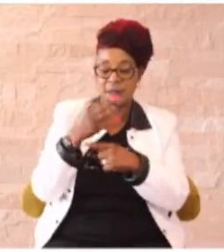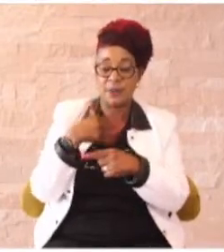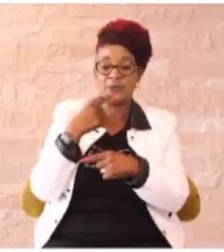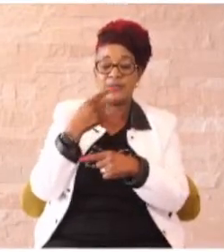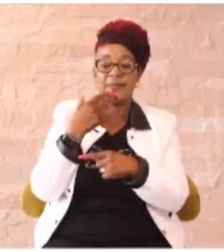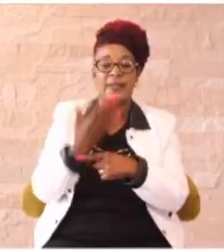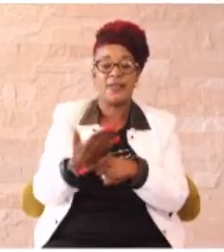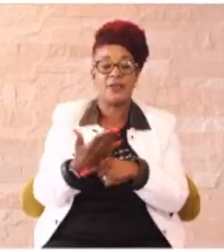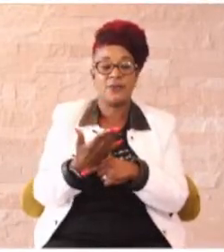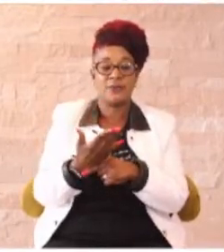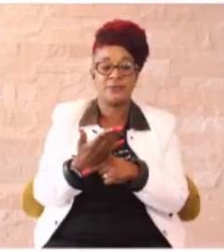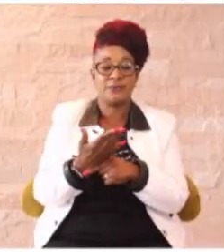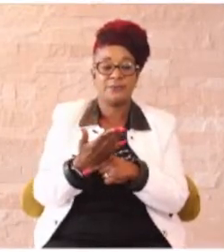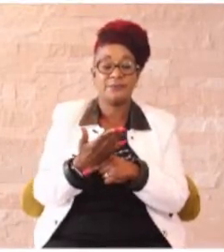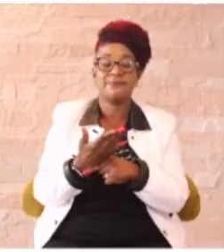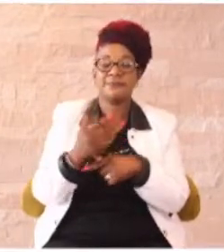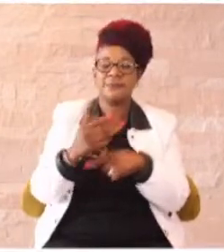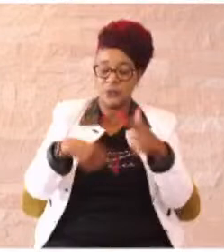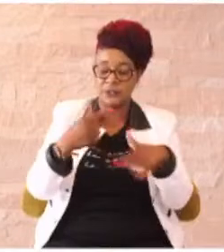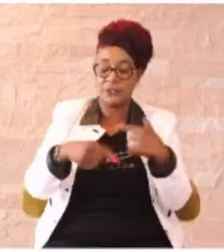you and keep it up.